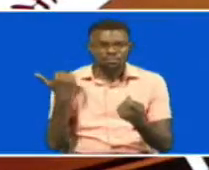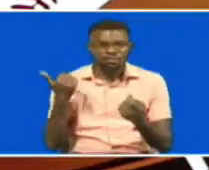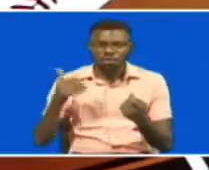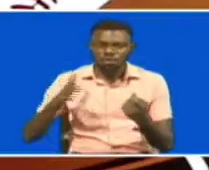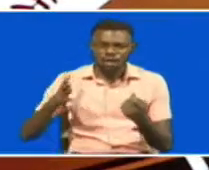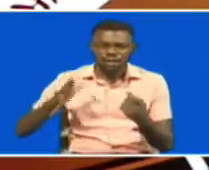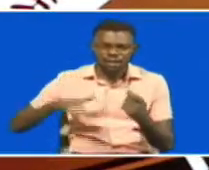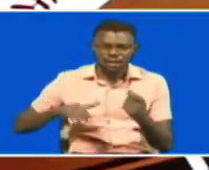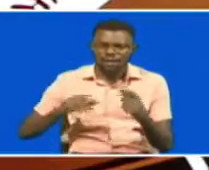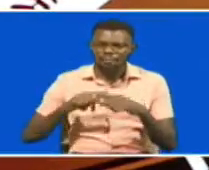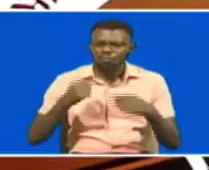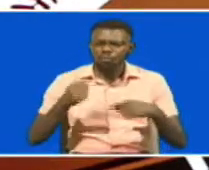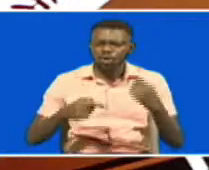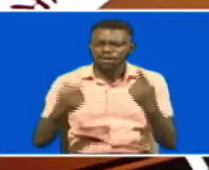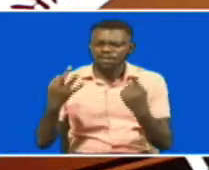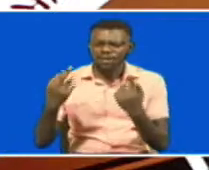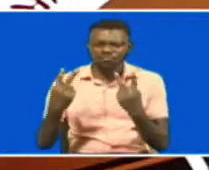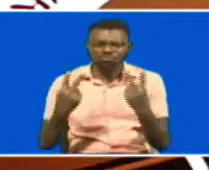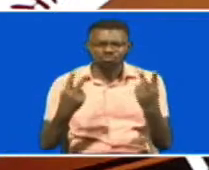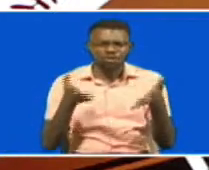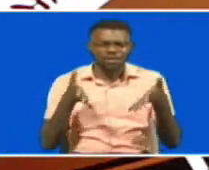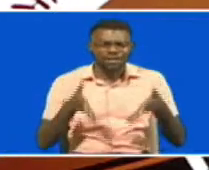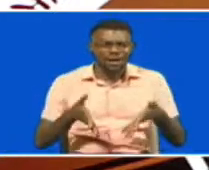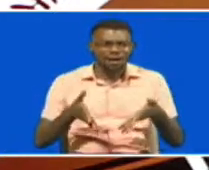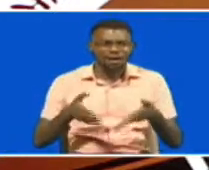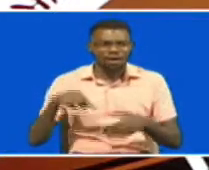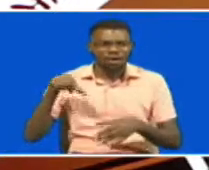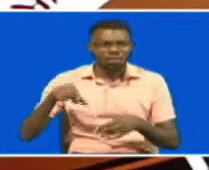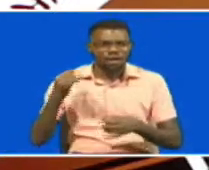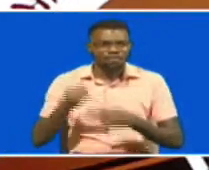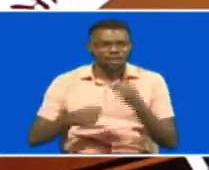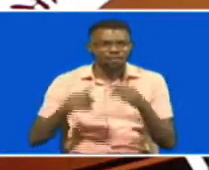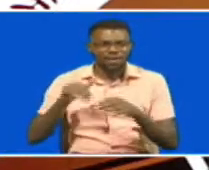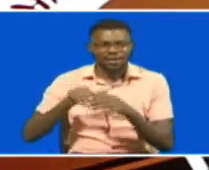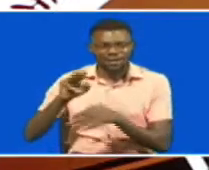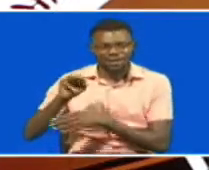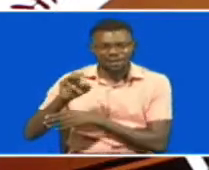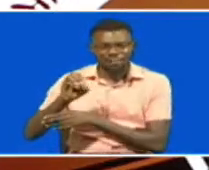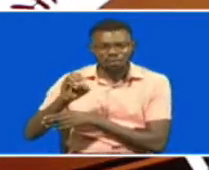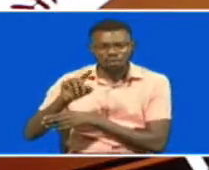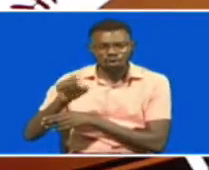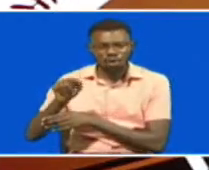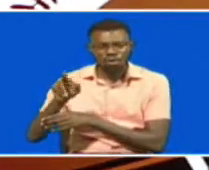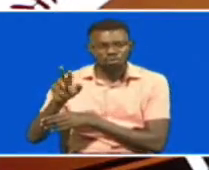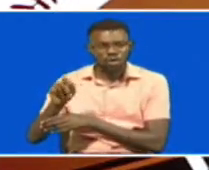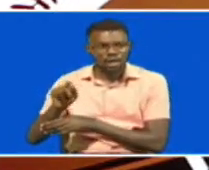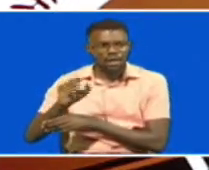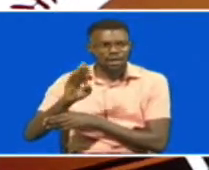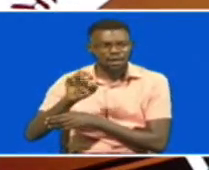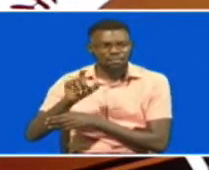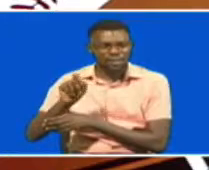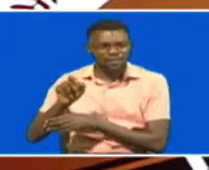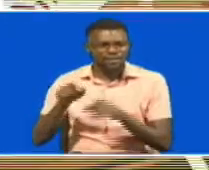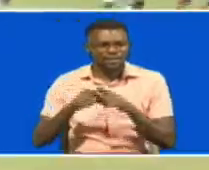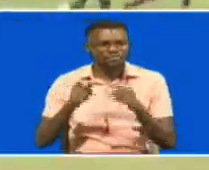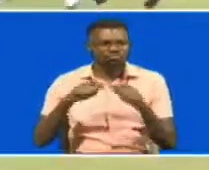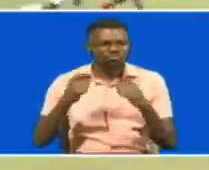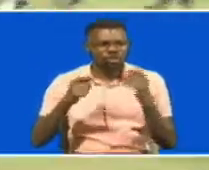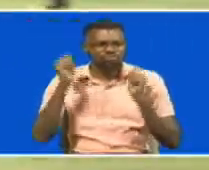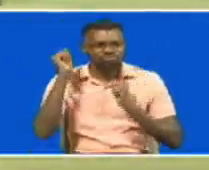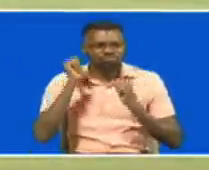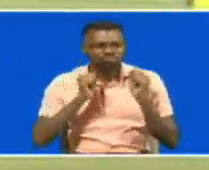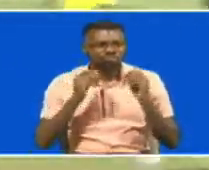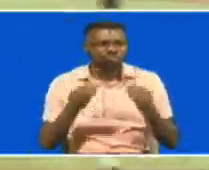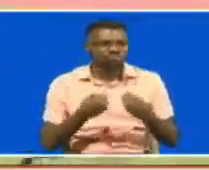magoli matatu kwa mawili na kutinga robo finali ya kombe la Mozzart Bet. Kwingineko ni kwamba timu ya Ulinzi Stars